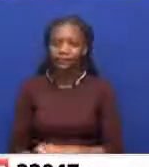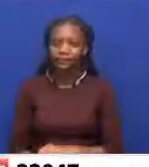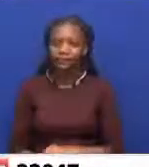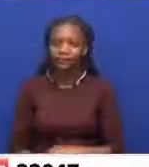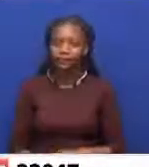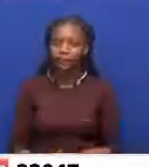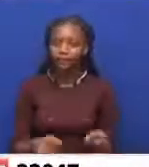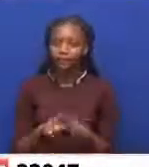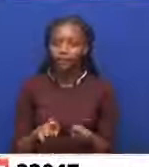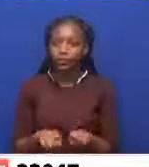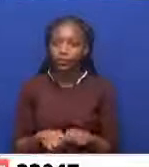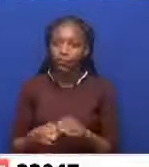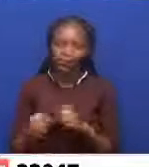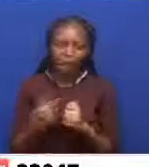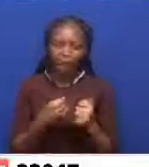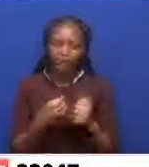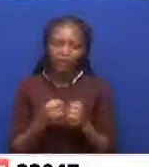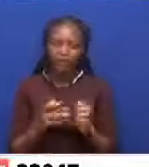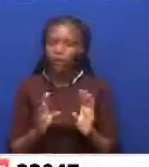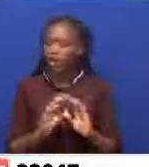It is not competition